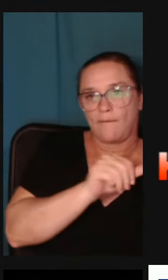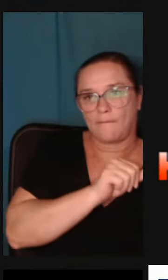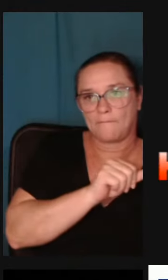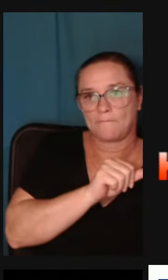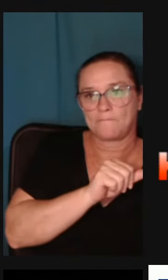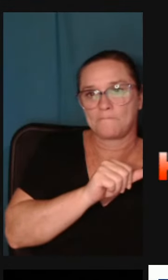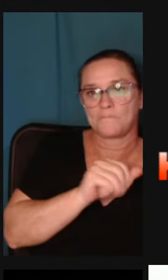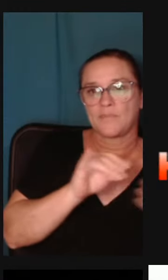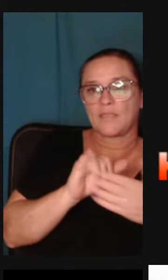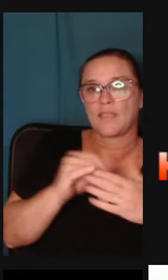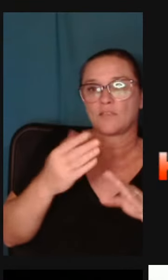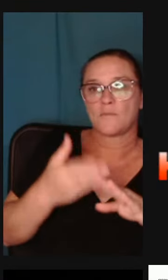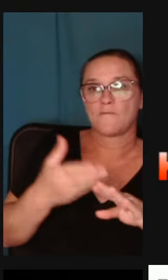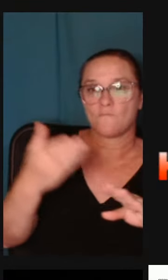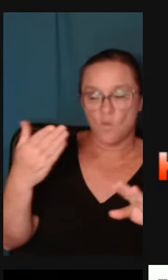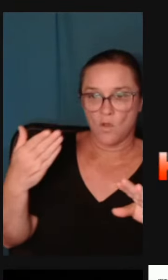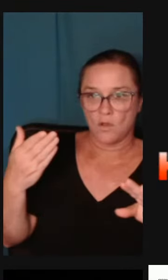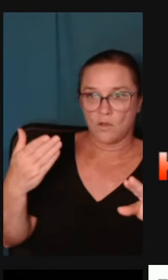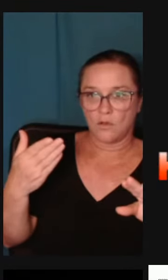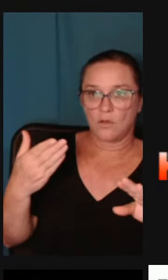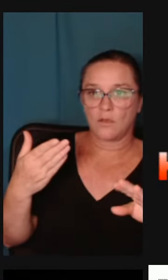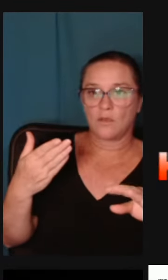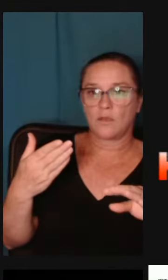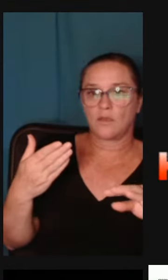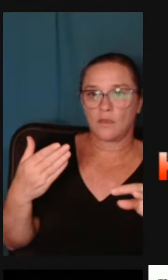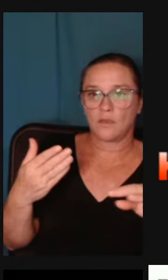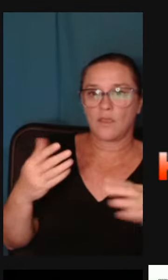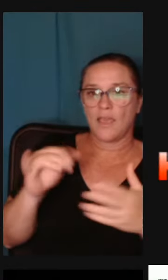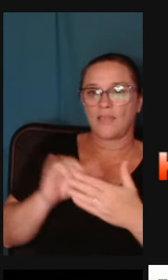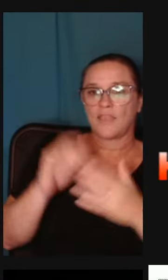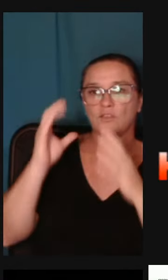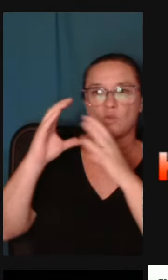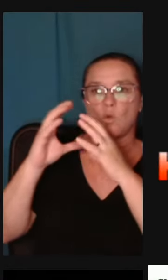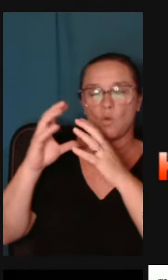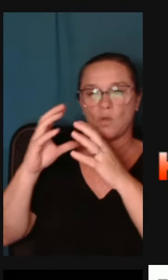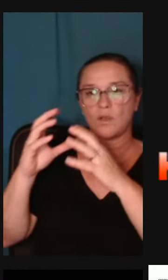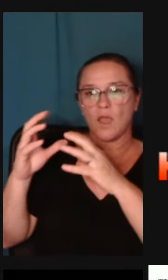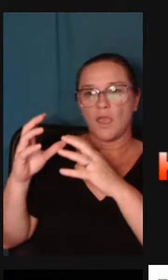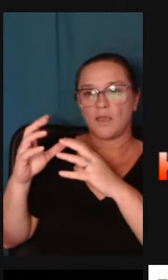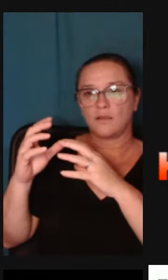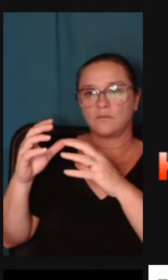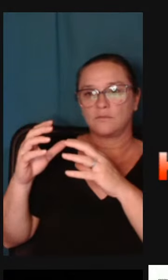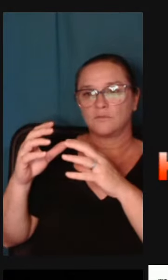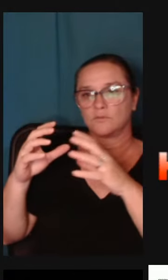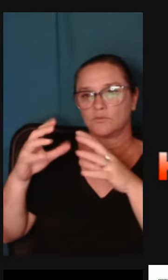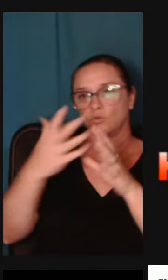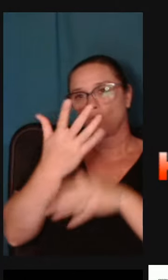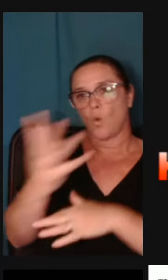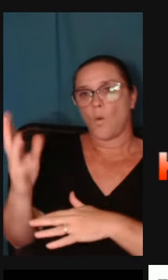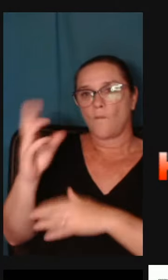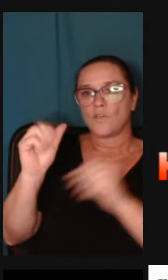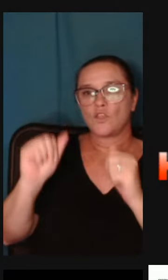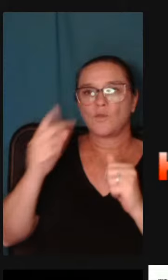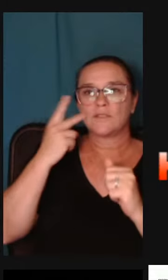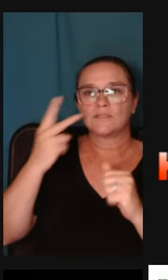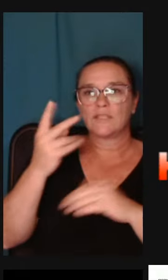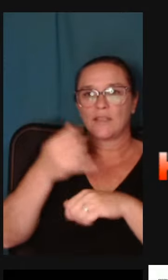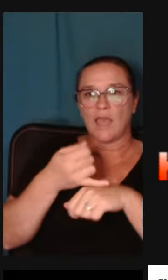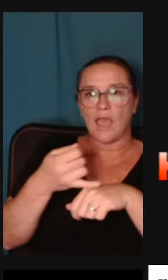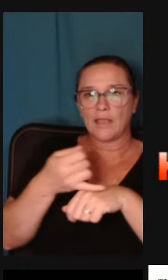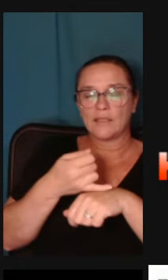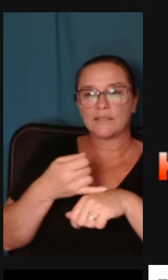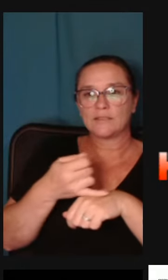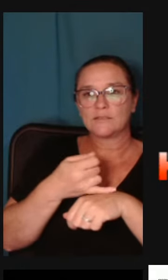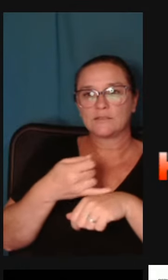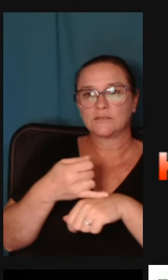There is a before image. There's a coconut grove on land. You can see this island and